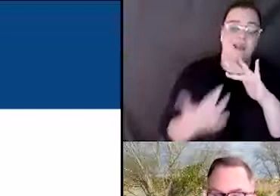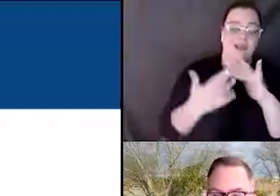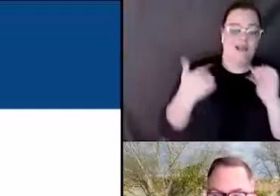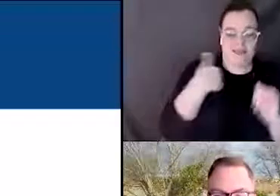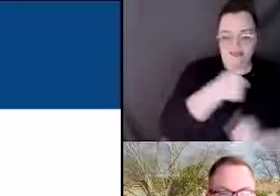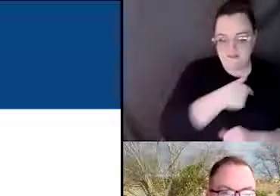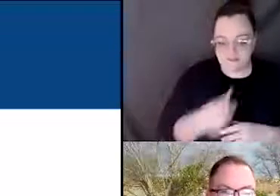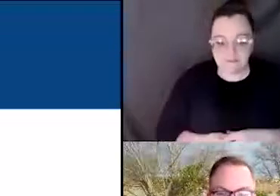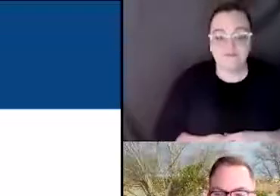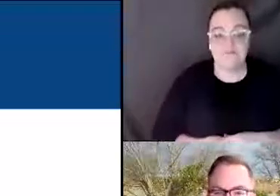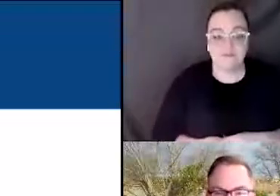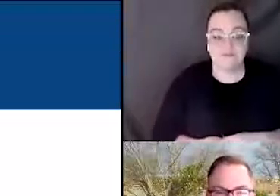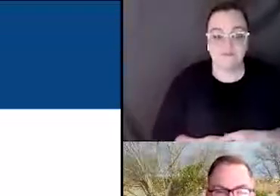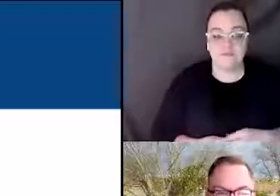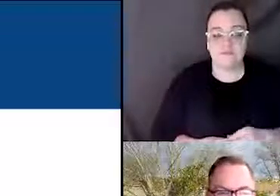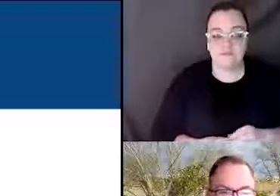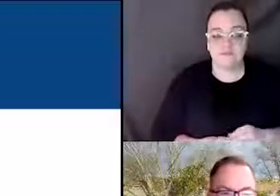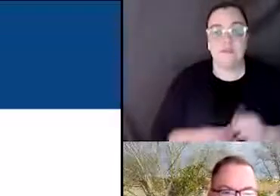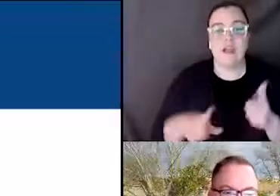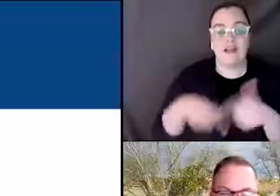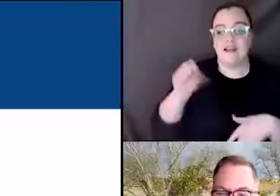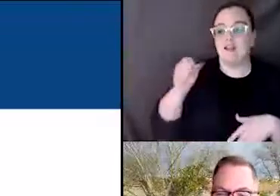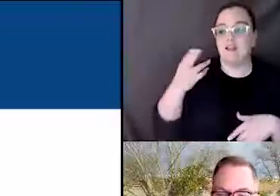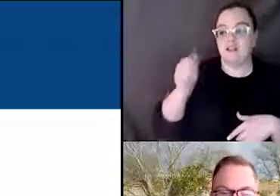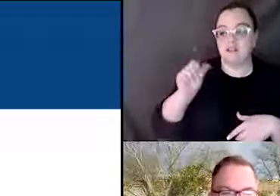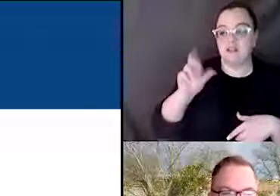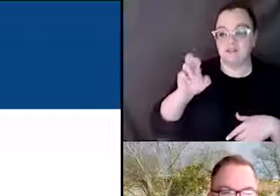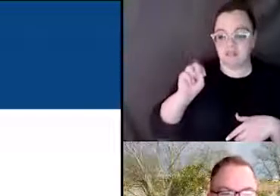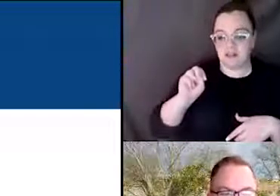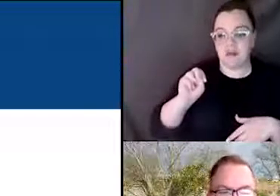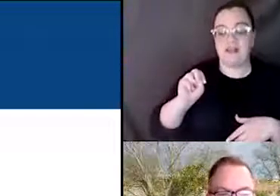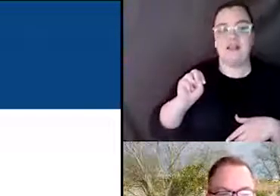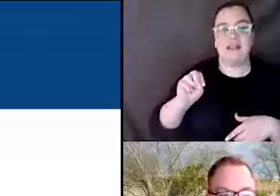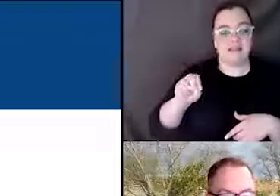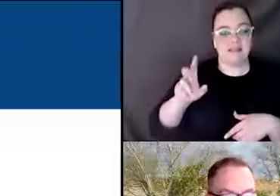earthquakecountry.org/committees. And also to Sharon Sando, ECA Bay Area Coordinator, you can email